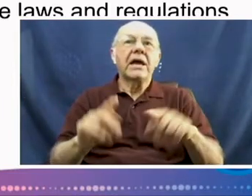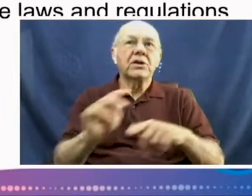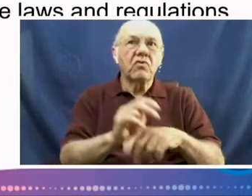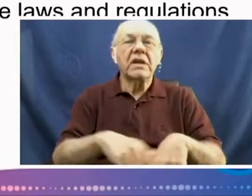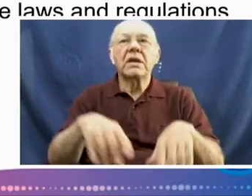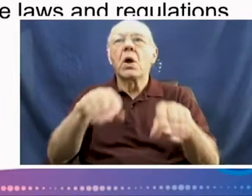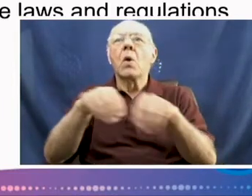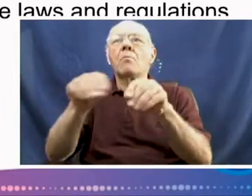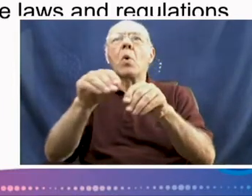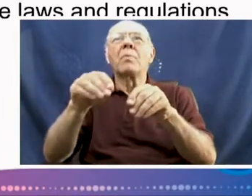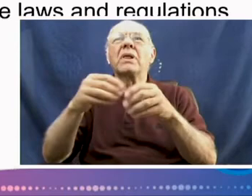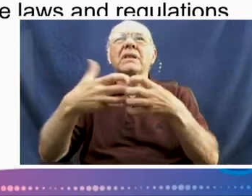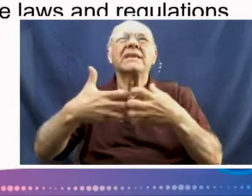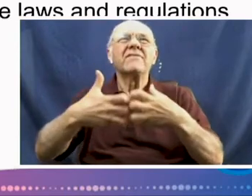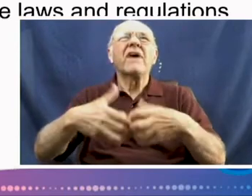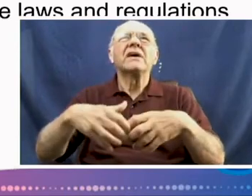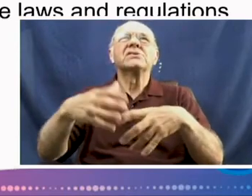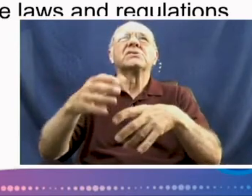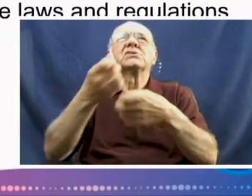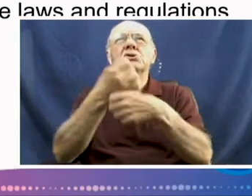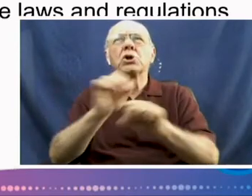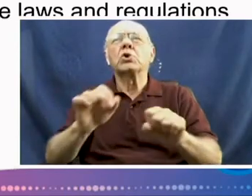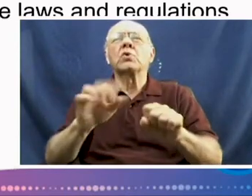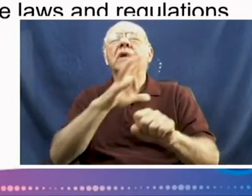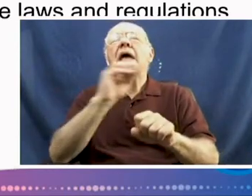securement training, and past training, which